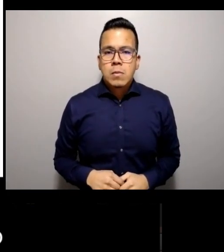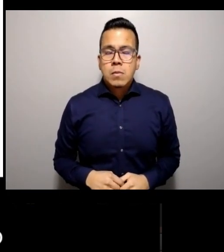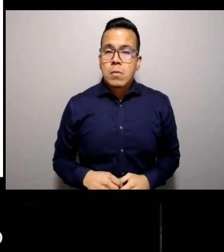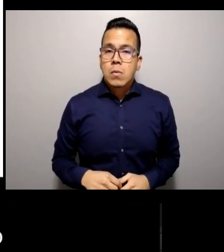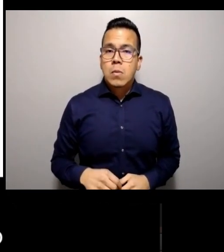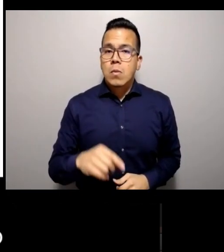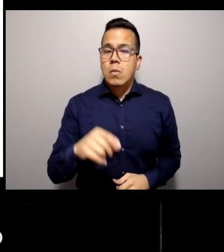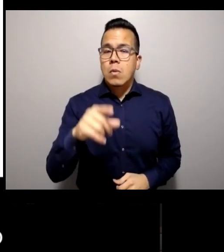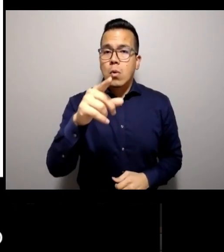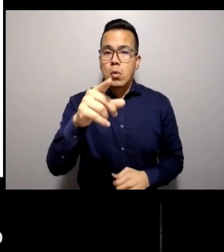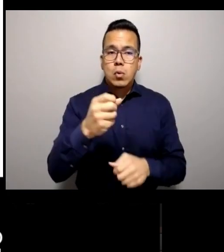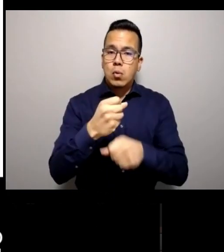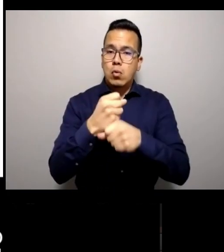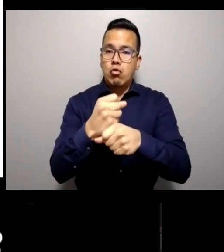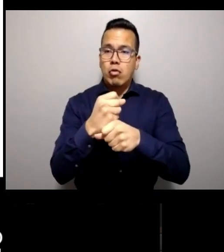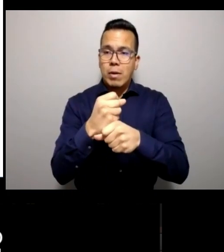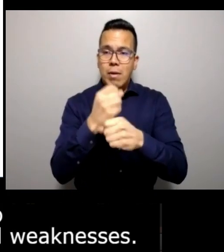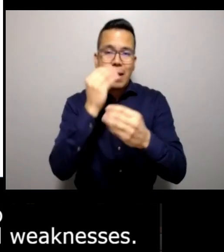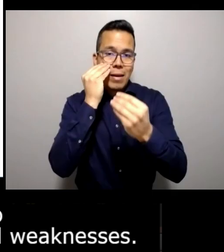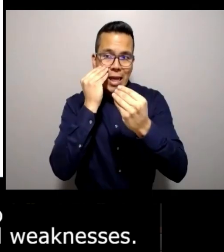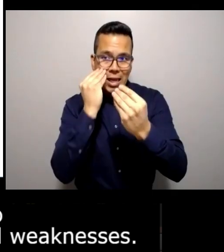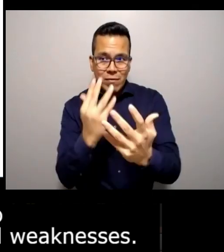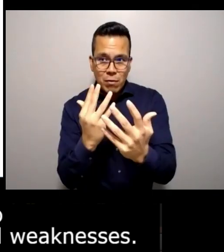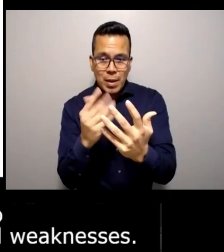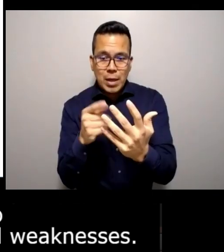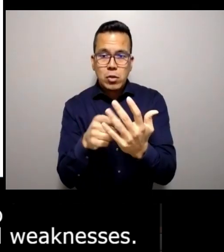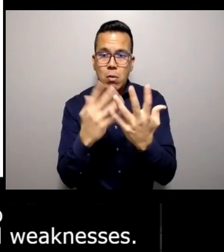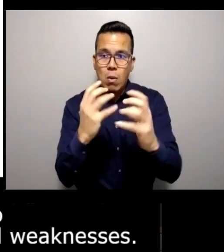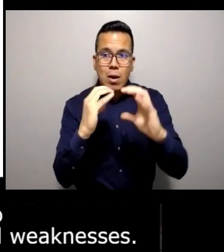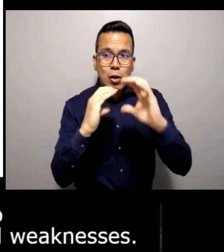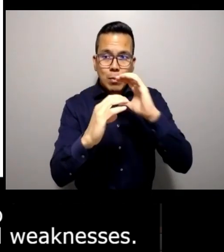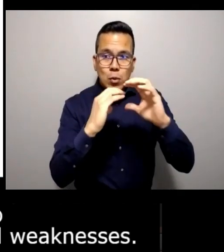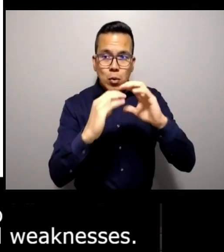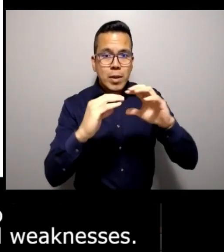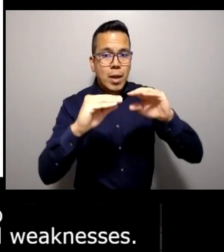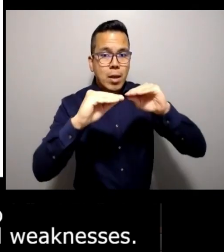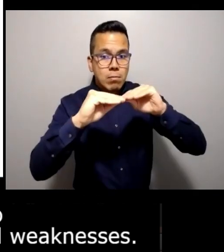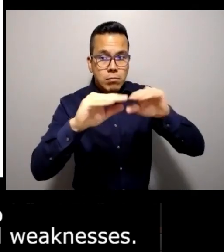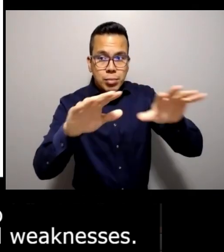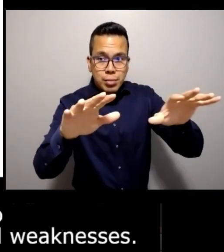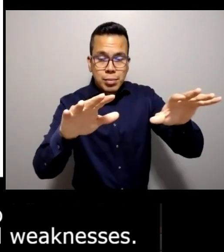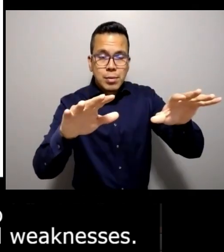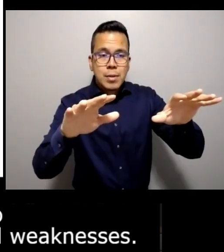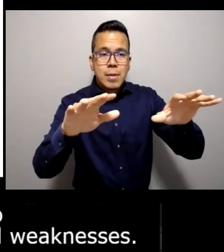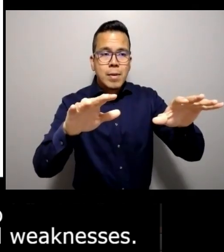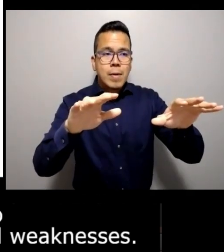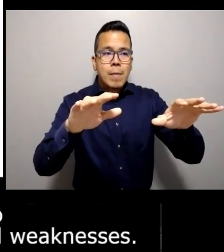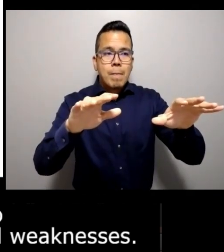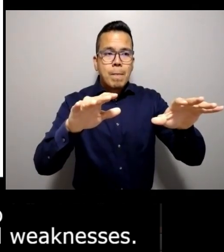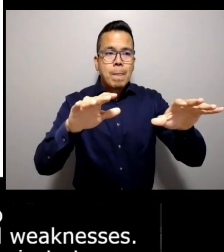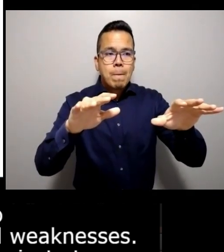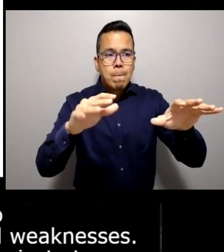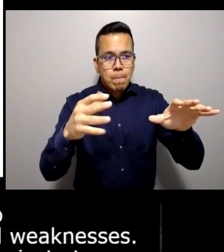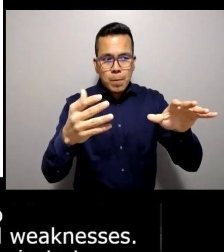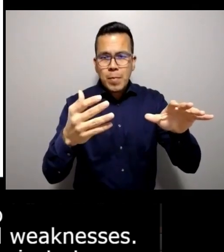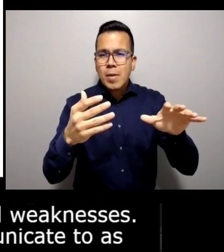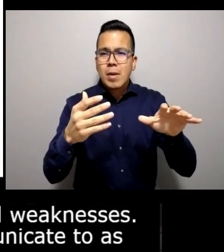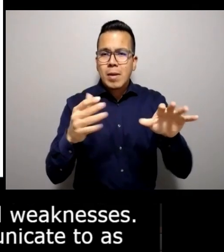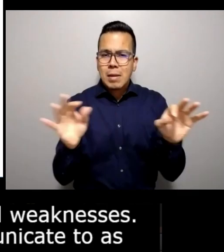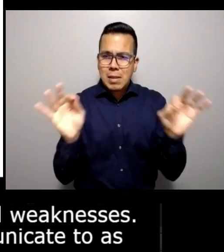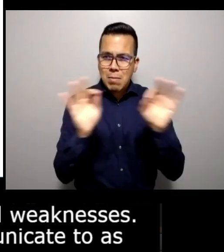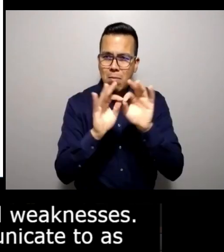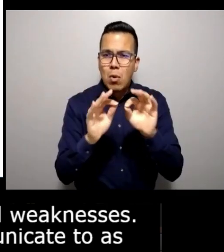so if you are especially someone who wants to communicate to as many people as possible, or many types